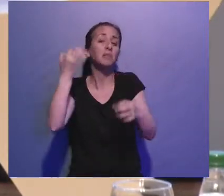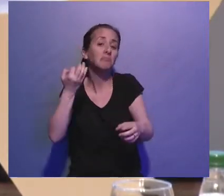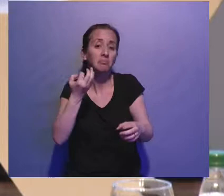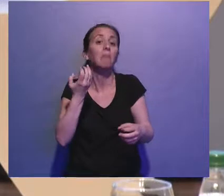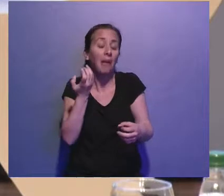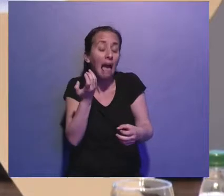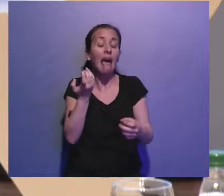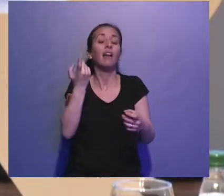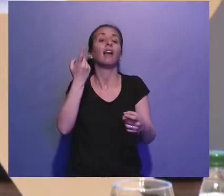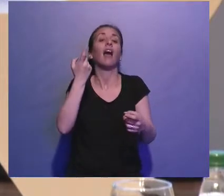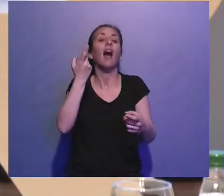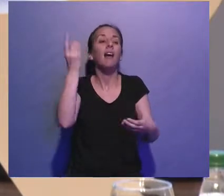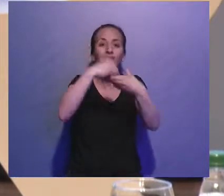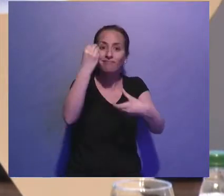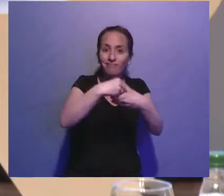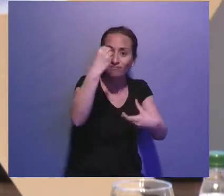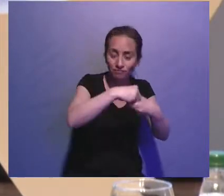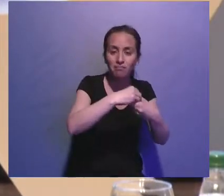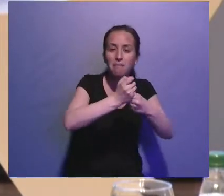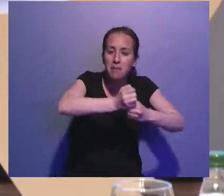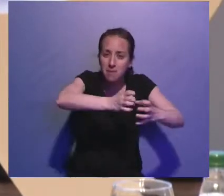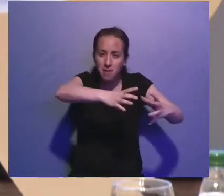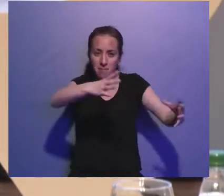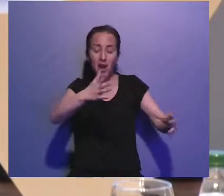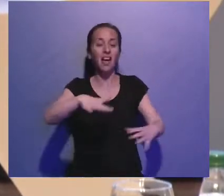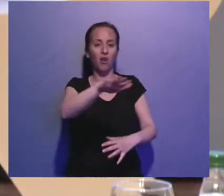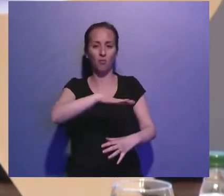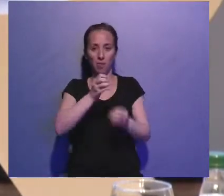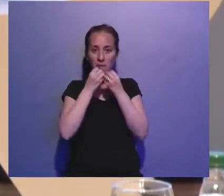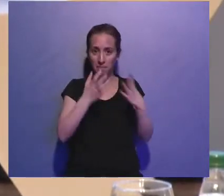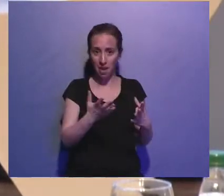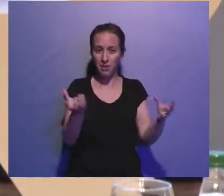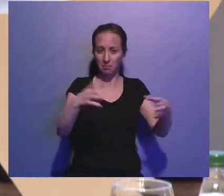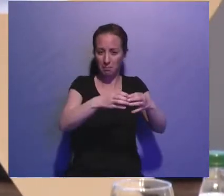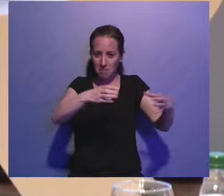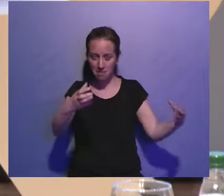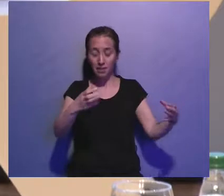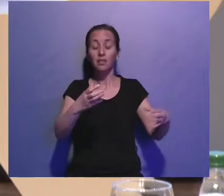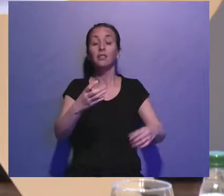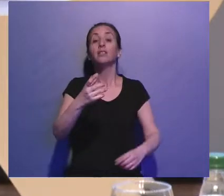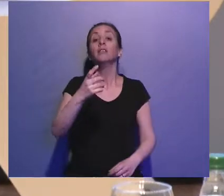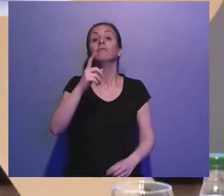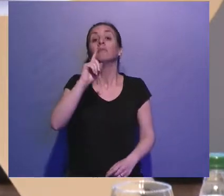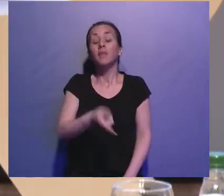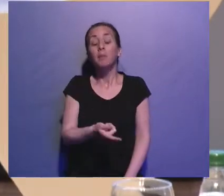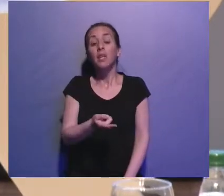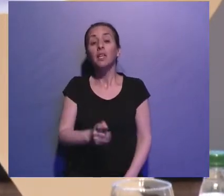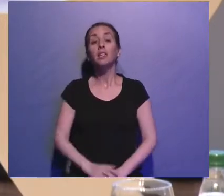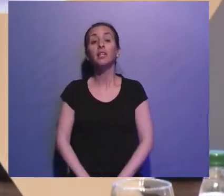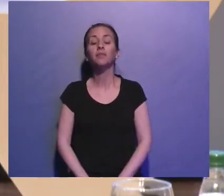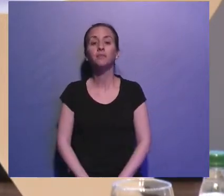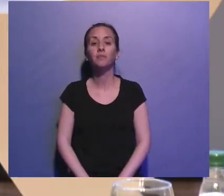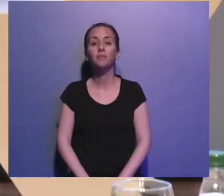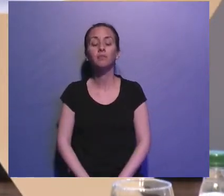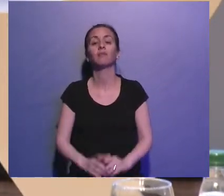data program. So they attended an affinity group meeting for business people and for startups. So